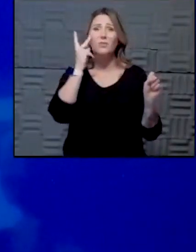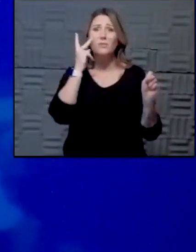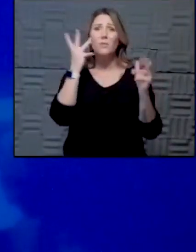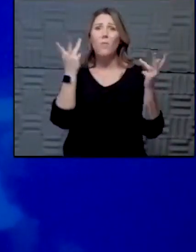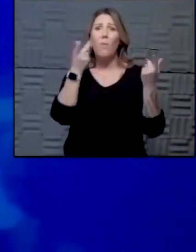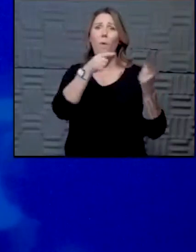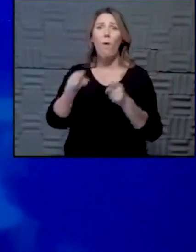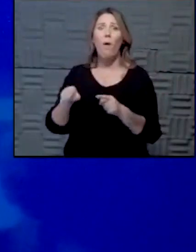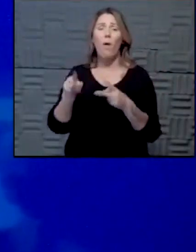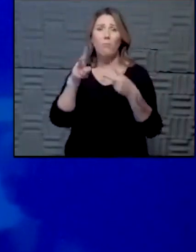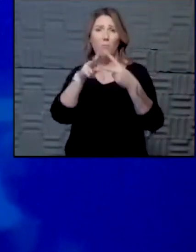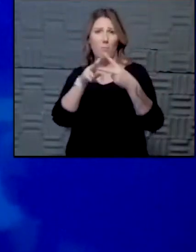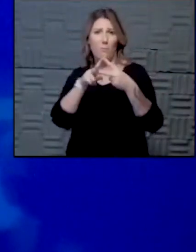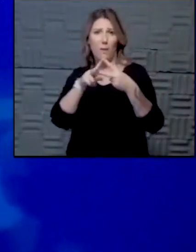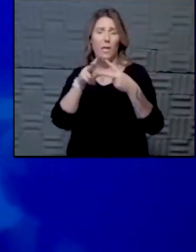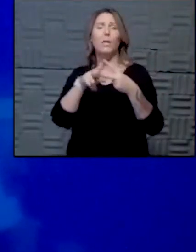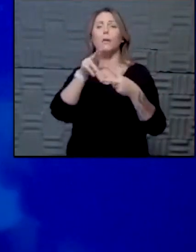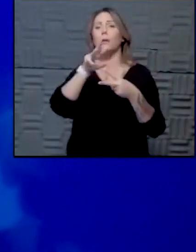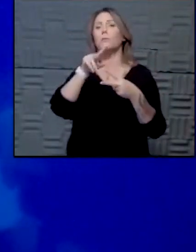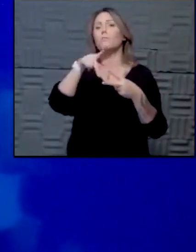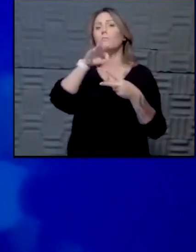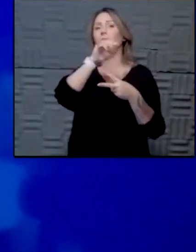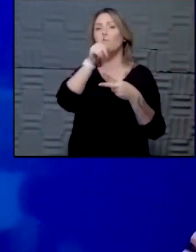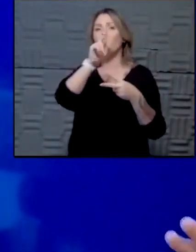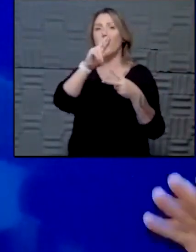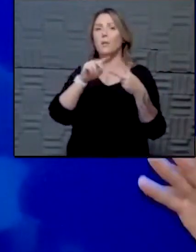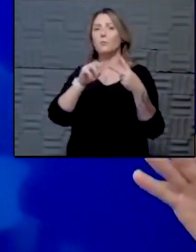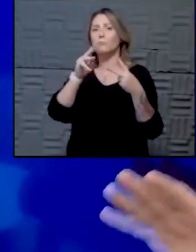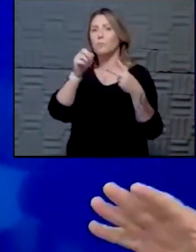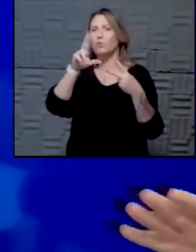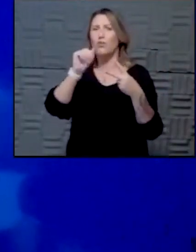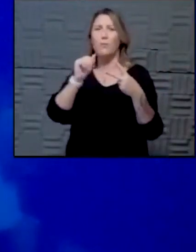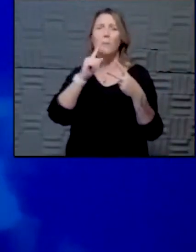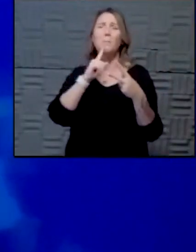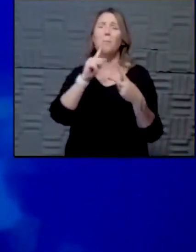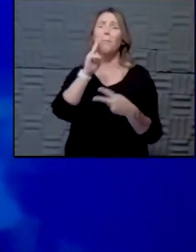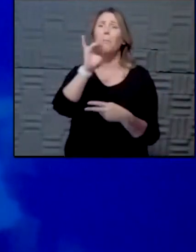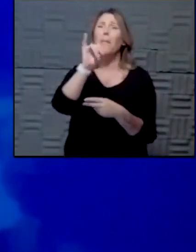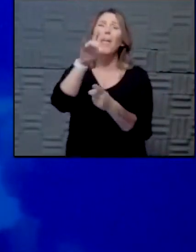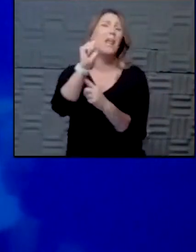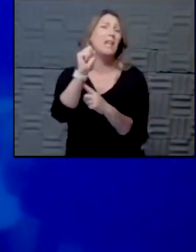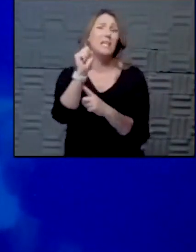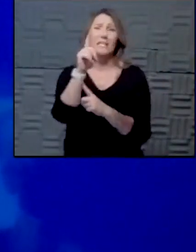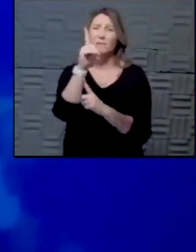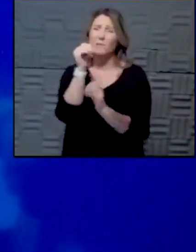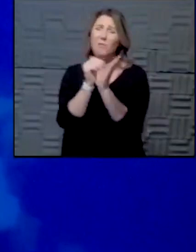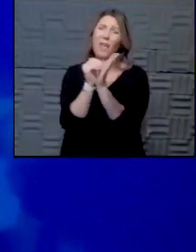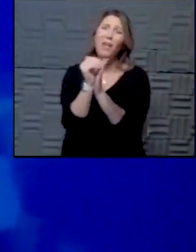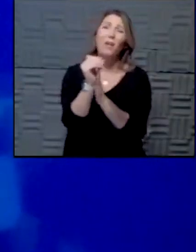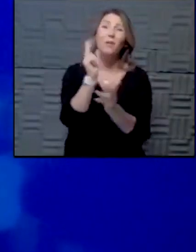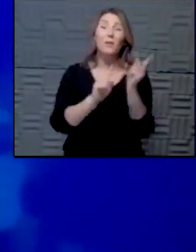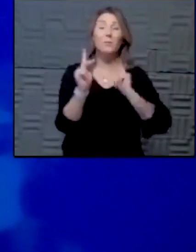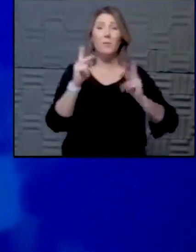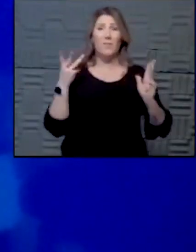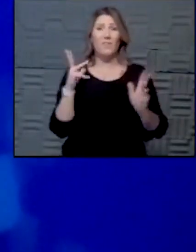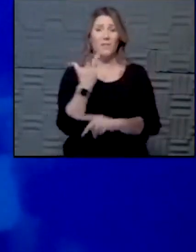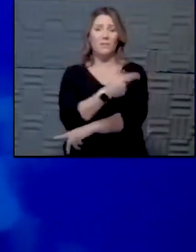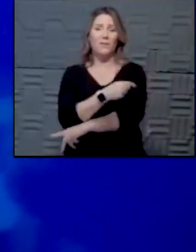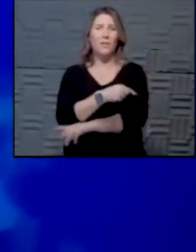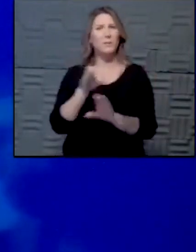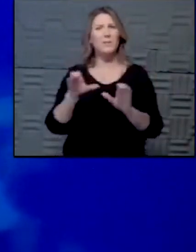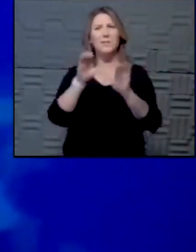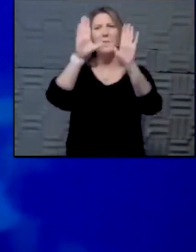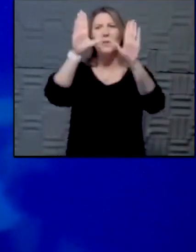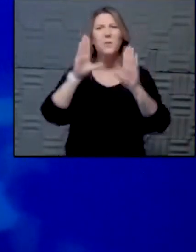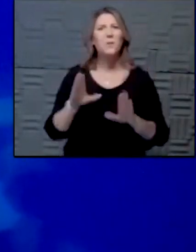Moderna and Pfizer, millions and millions and millions of people have now been vaccinated. And they're doing great. And the